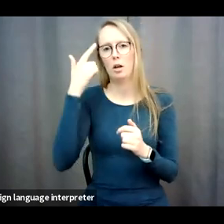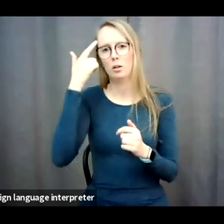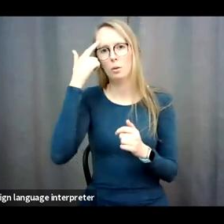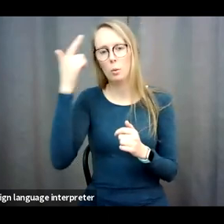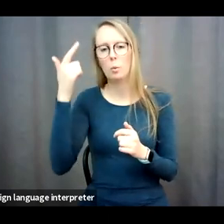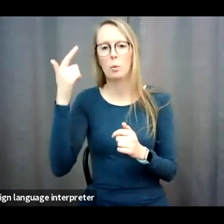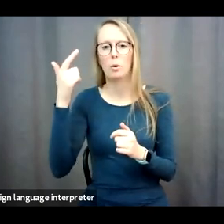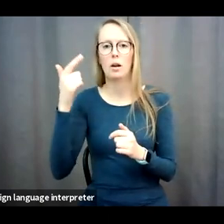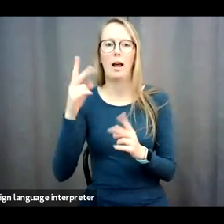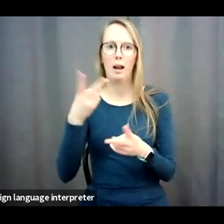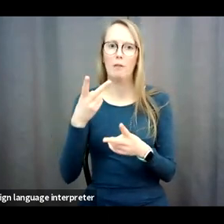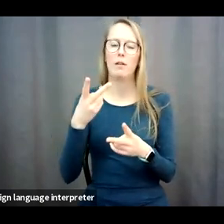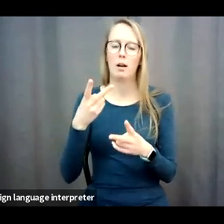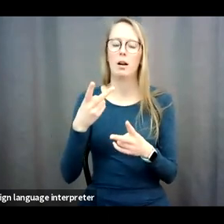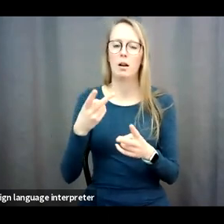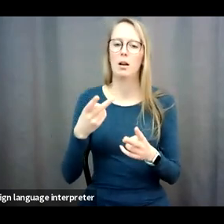should probably be